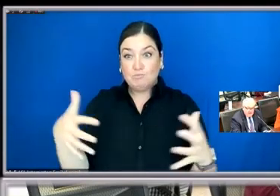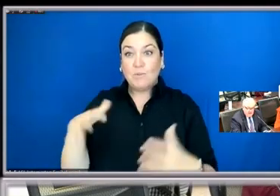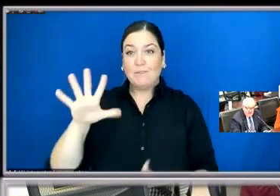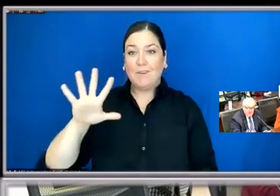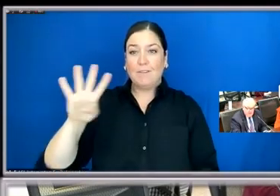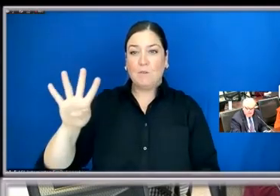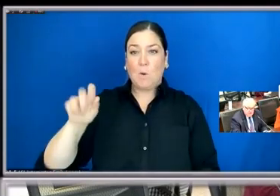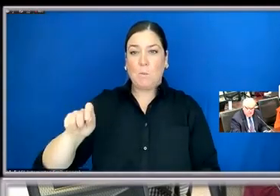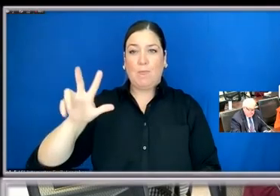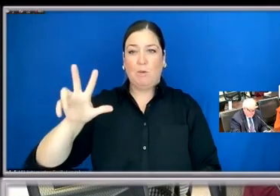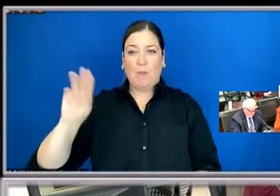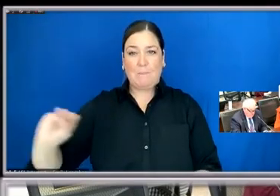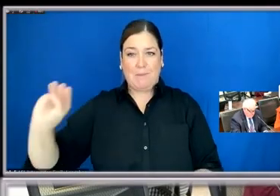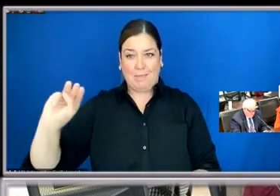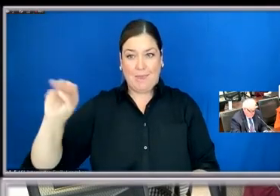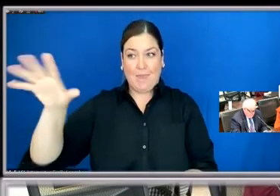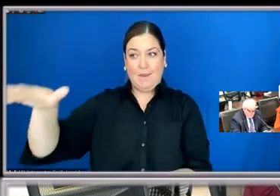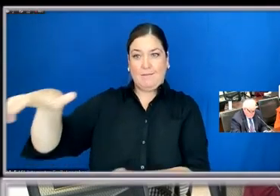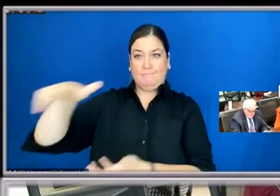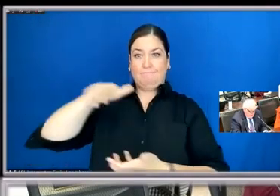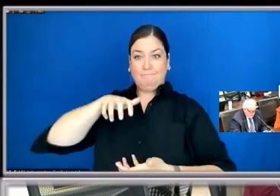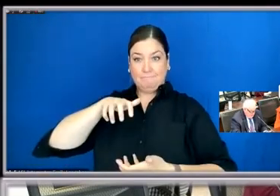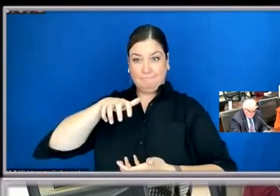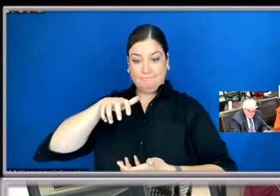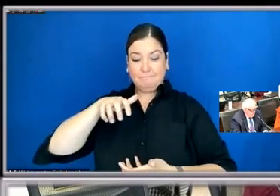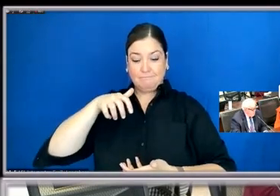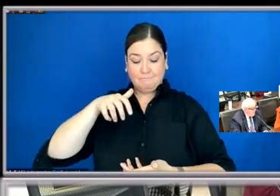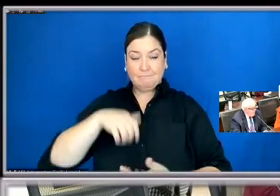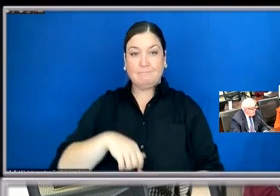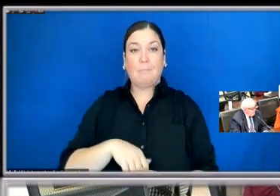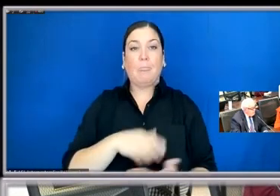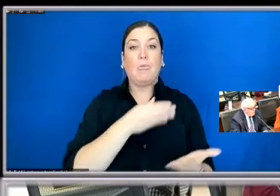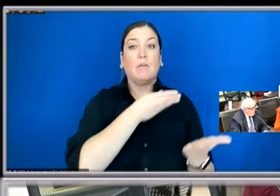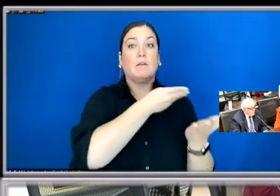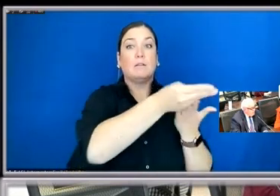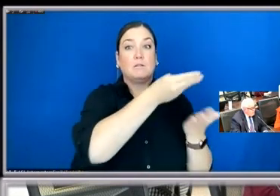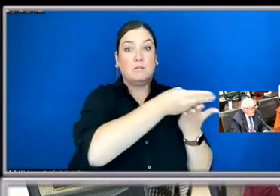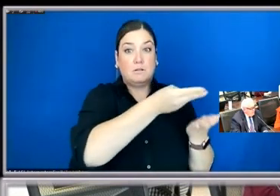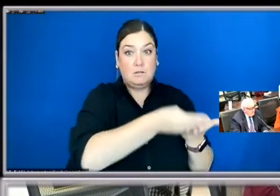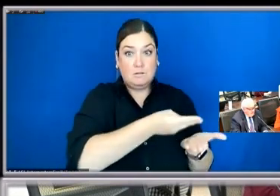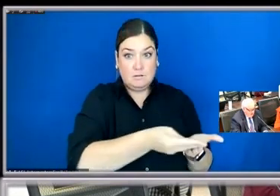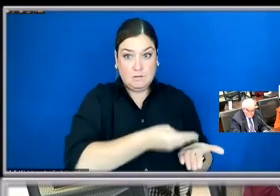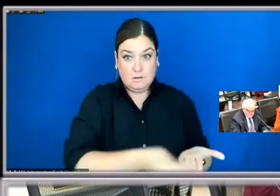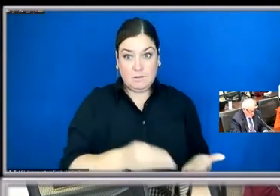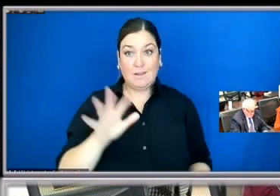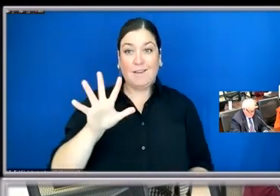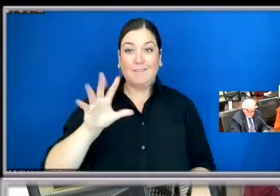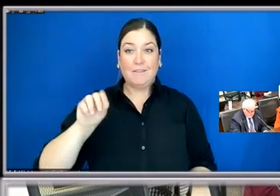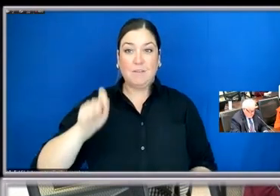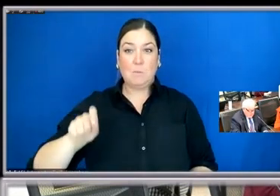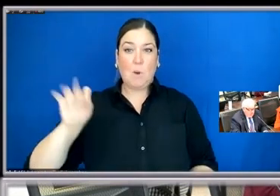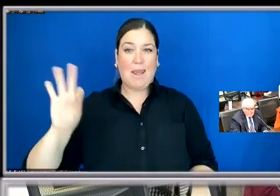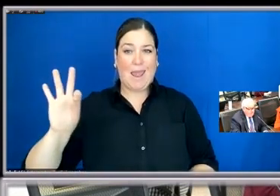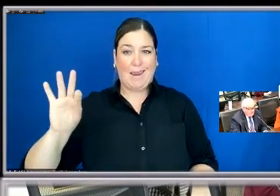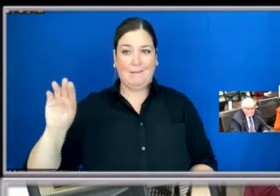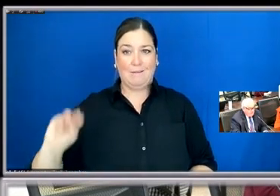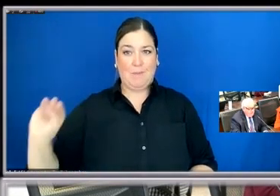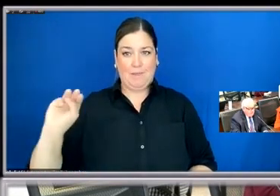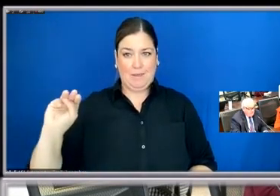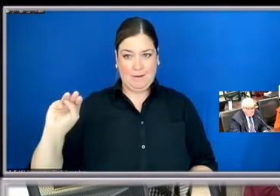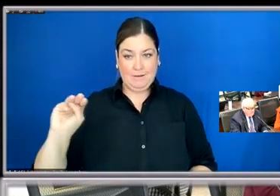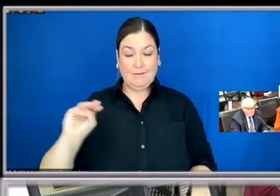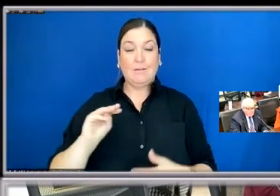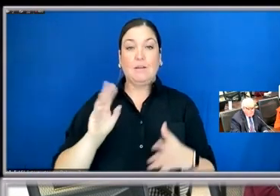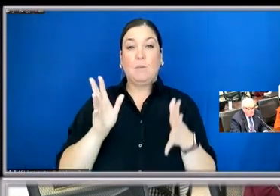$54.3 million that came into USDB. Our expenses that we paid were $50.9 million, leaving us